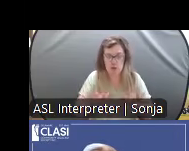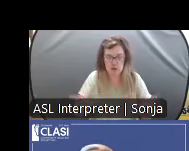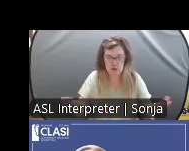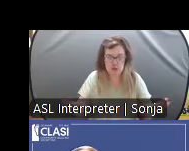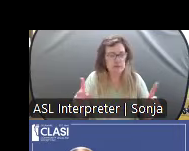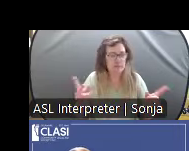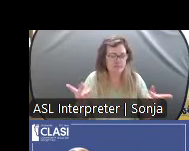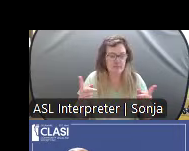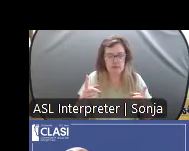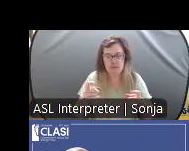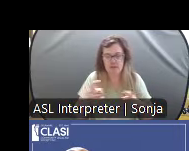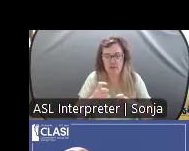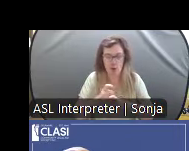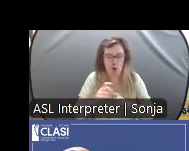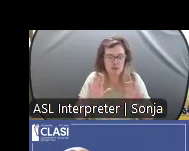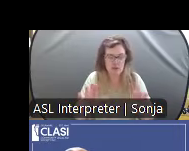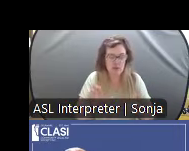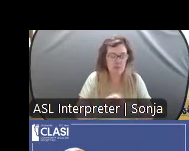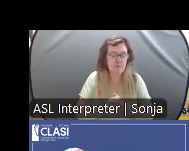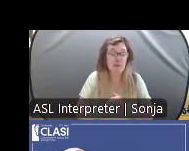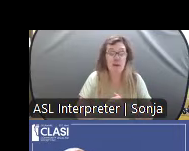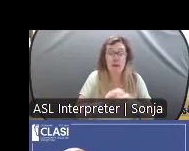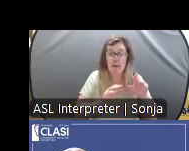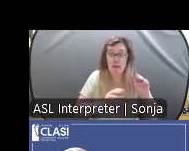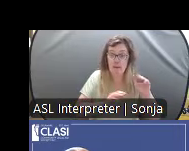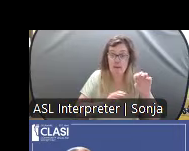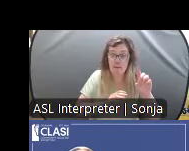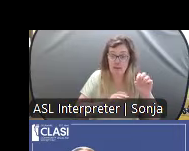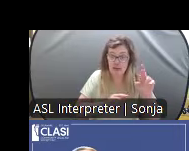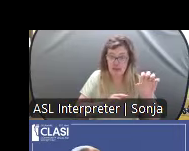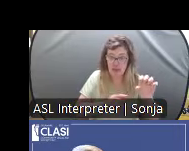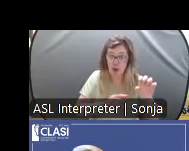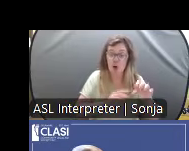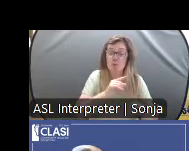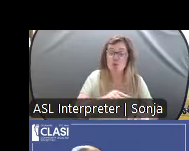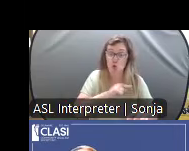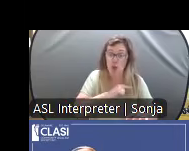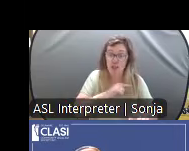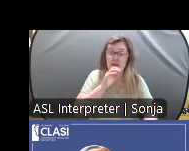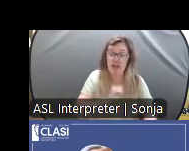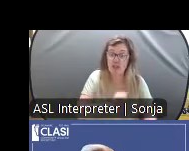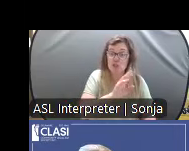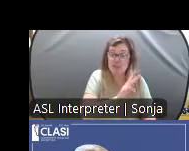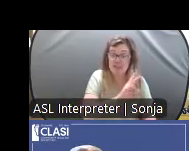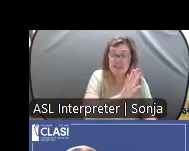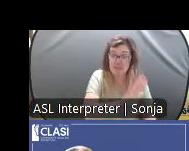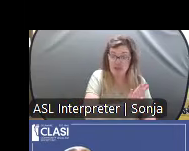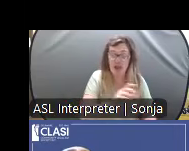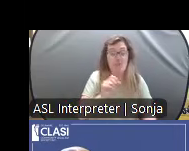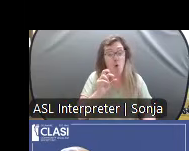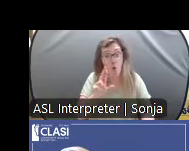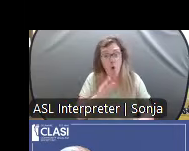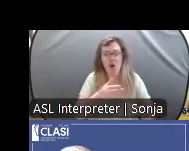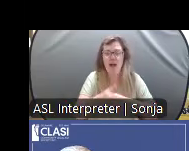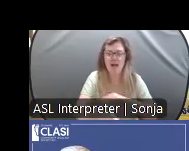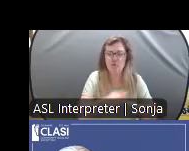are. To get Medicare, you're either eligible at 65, which we'll come back to in a minute, or after a 24-month waiting